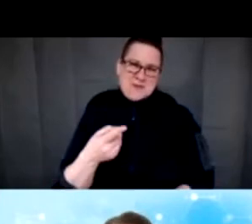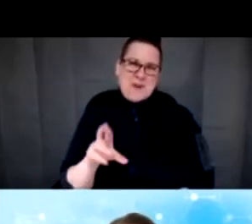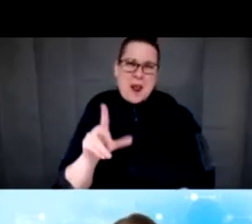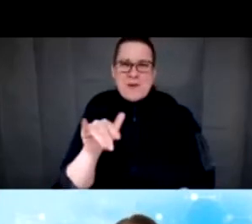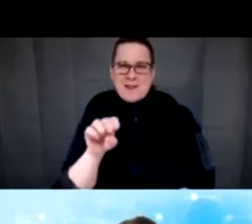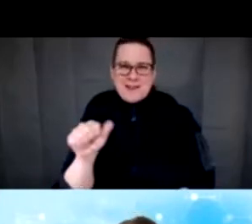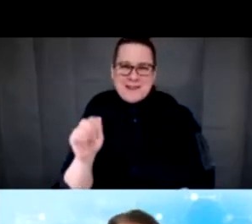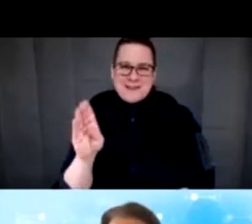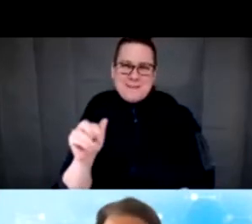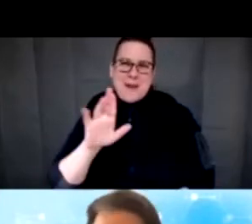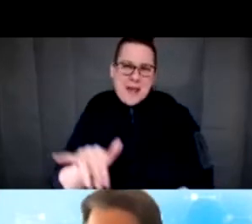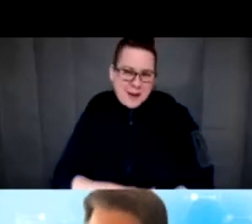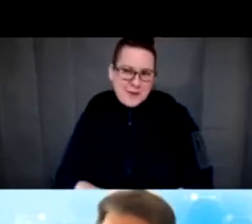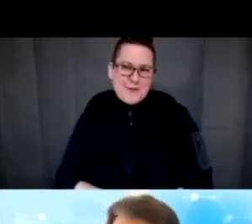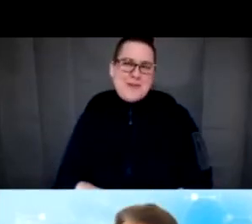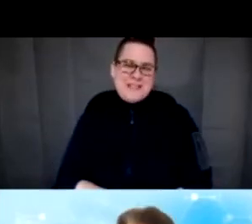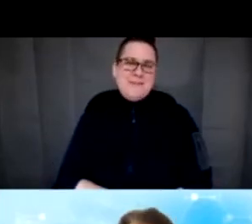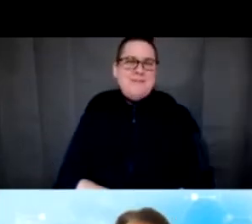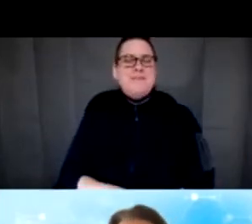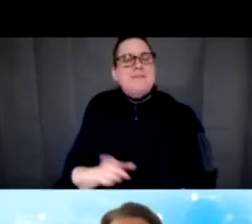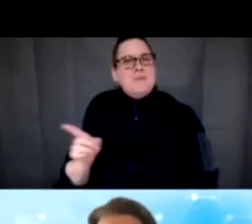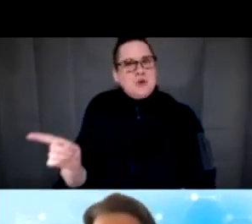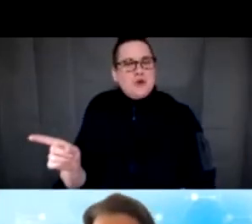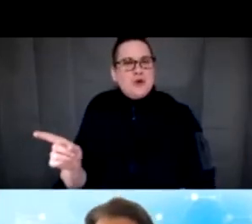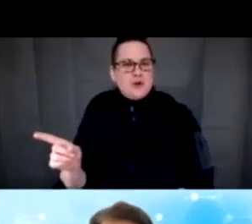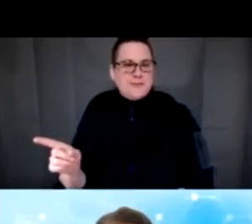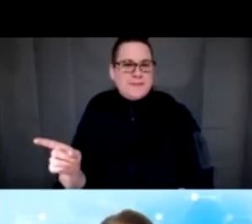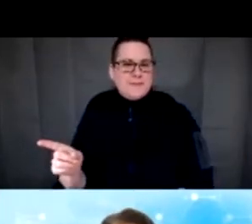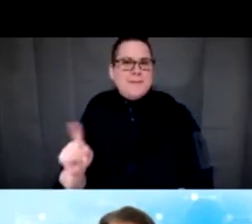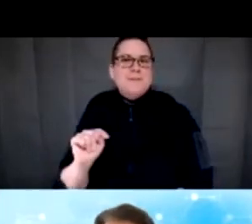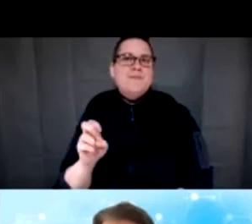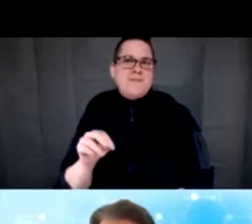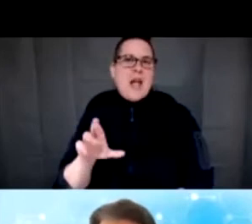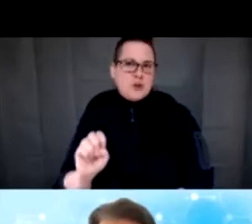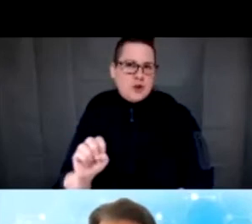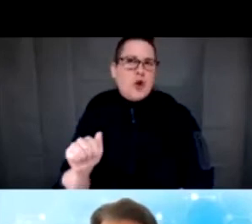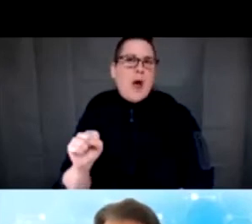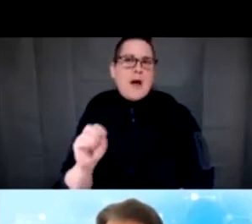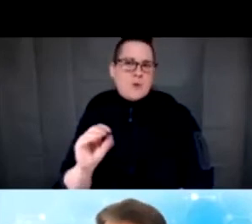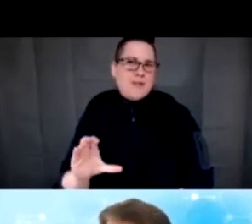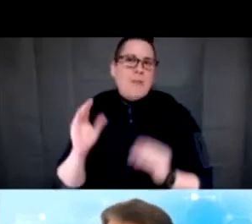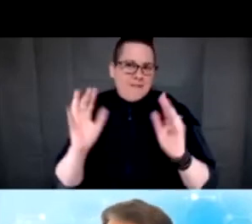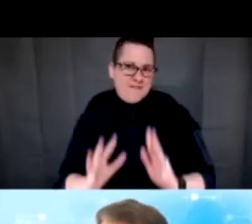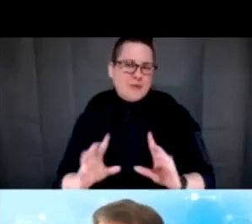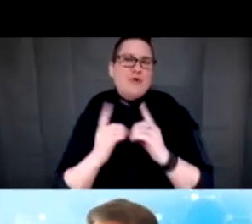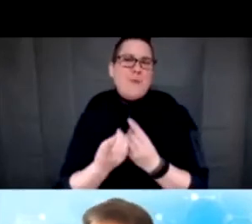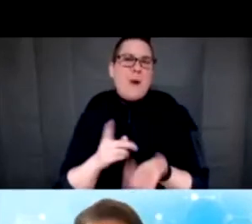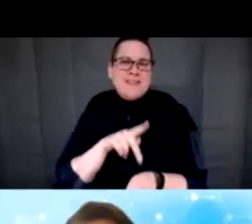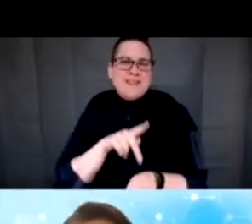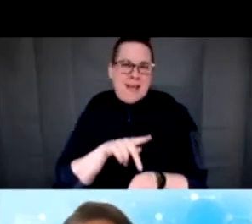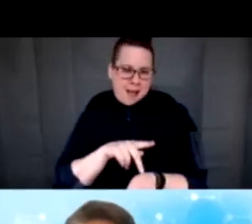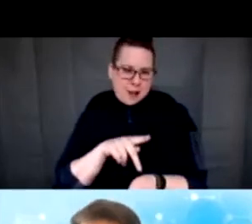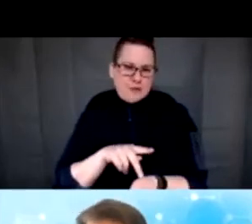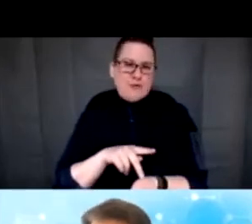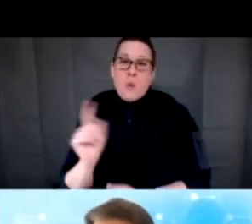Barry, who is a tenured associate professor in the Department of Psychiatry